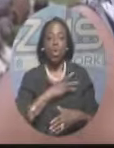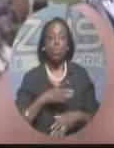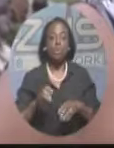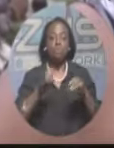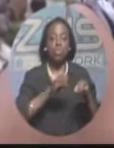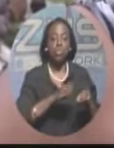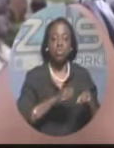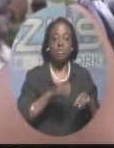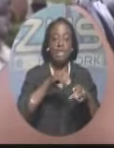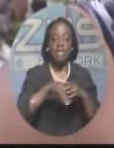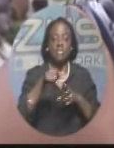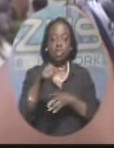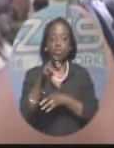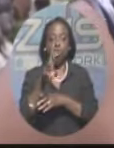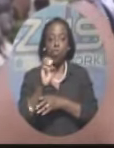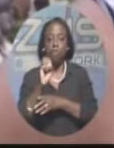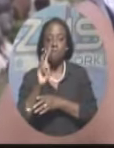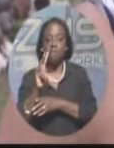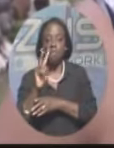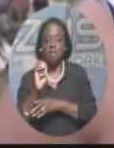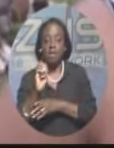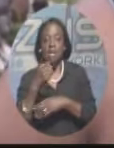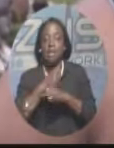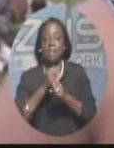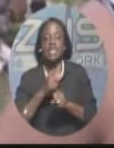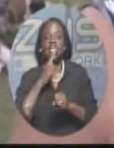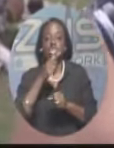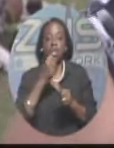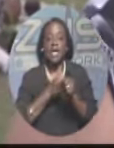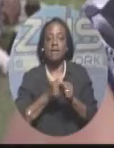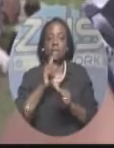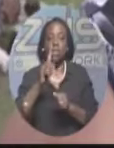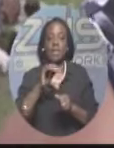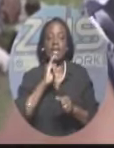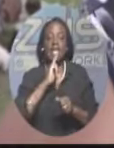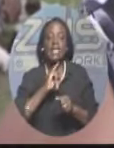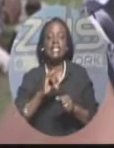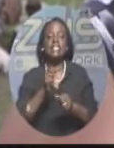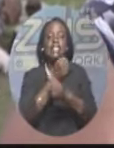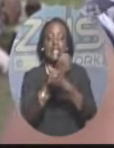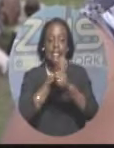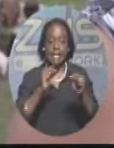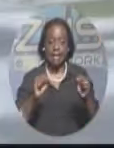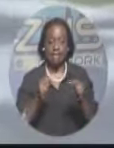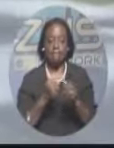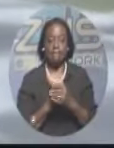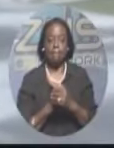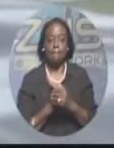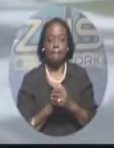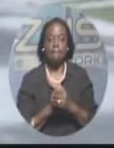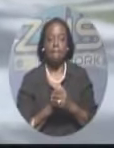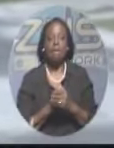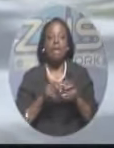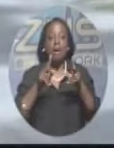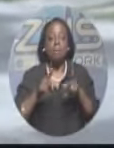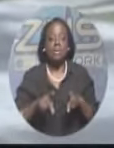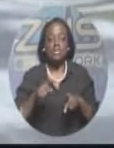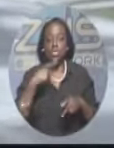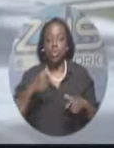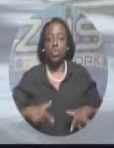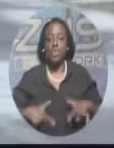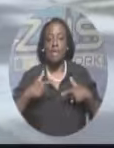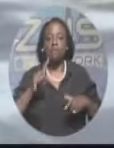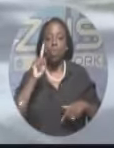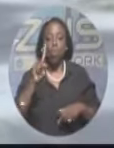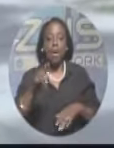Making sure that everyone is safe and to make sure that everyone is safe. A resident who lives about a mile